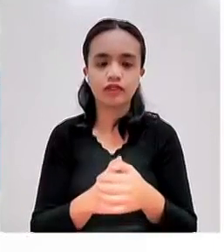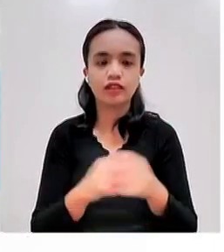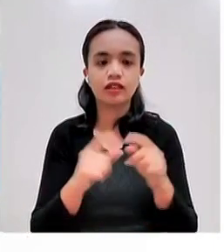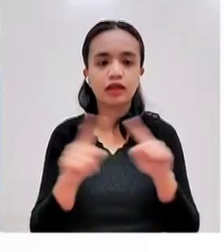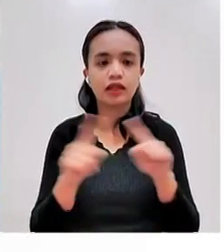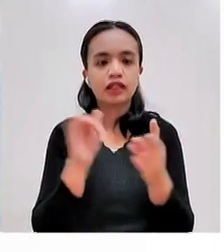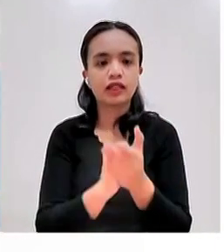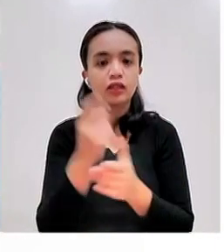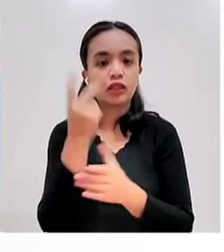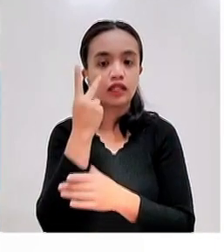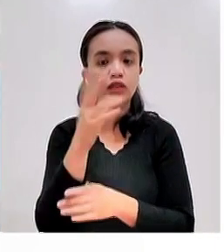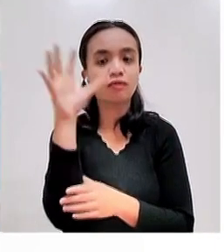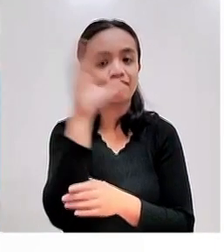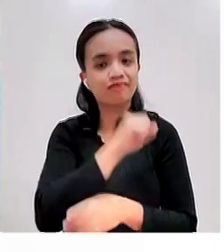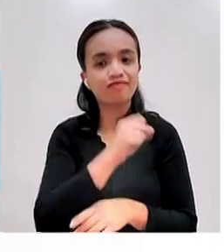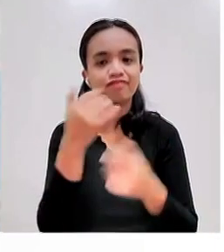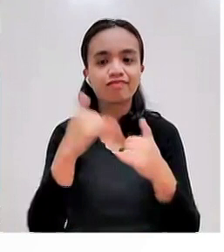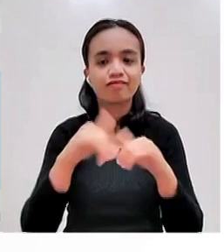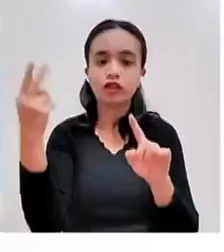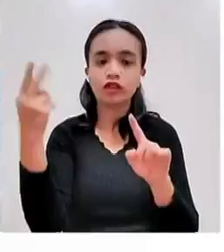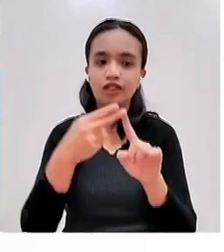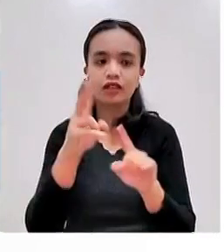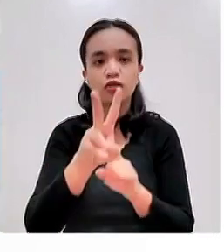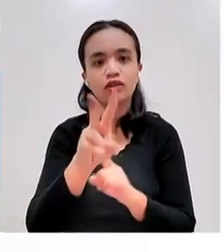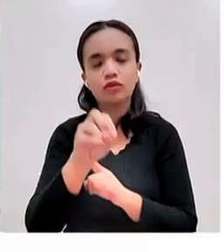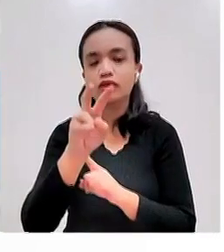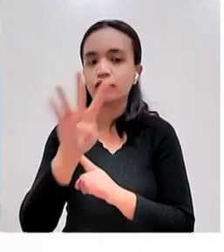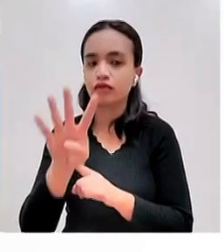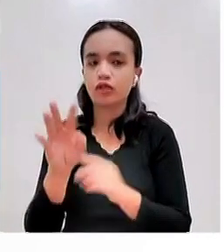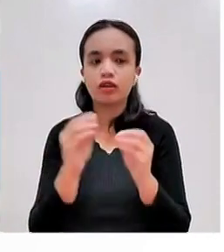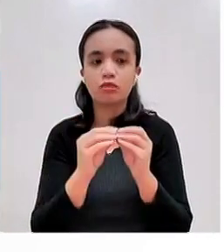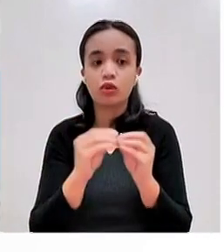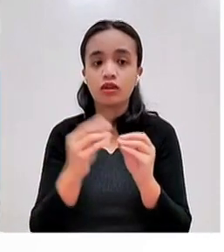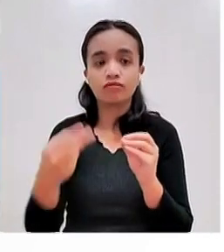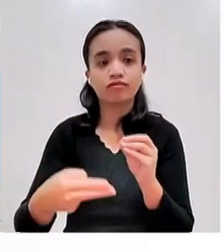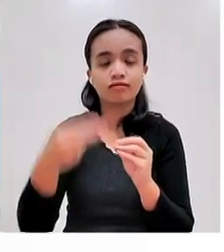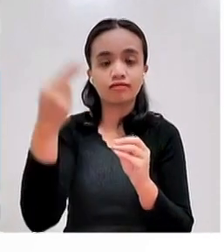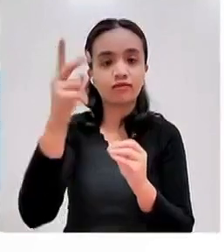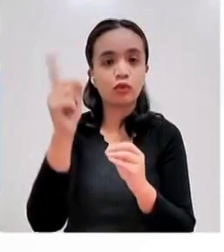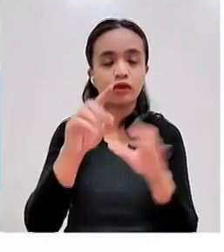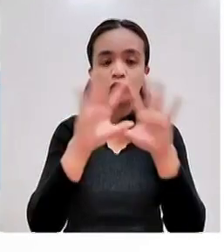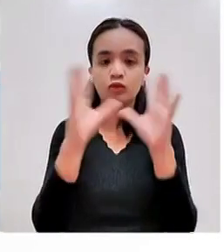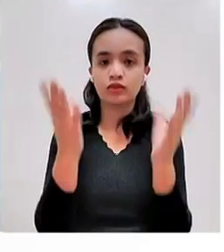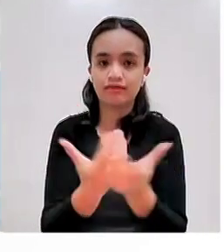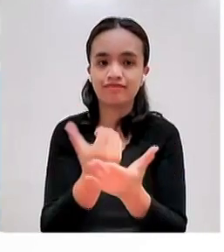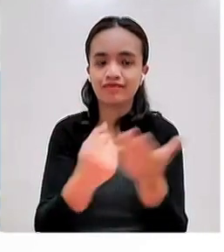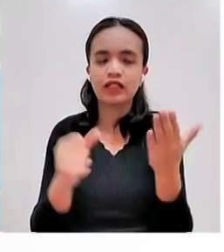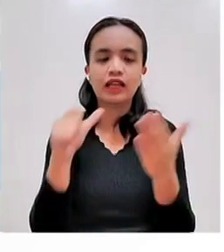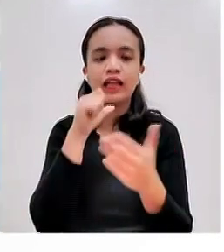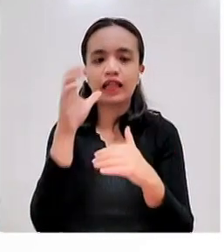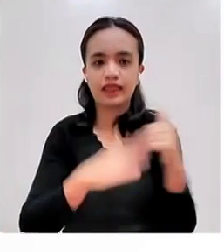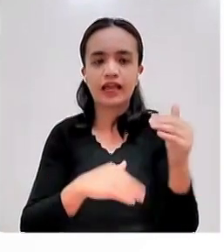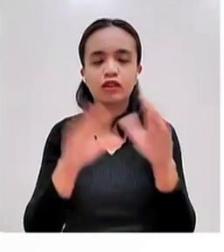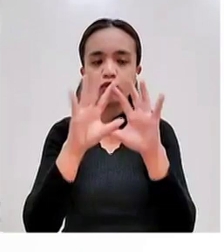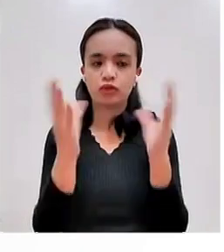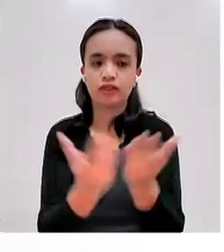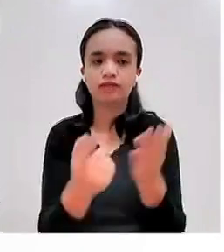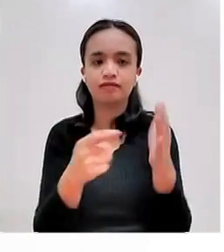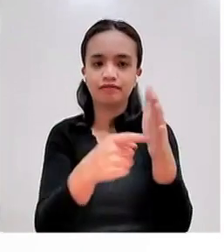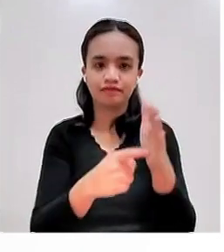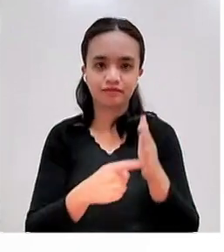projection hanggang 2024 na mas mataas ang world supply kumpara sa world demand.